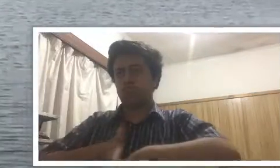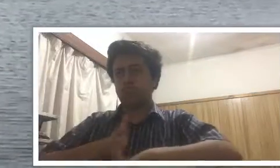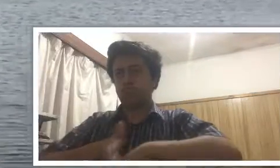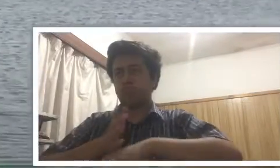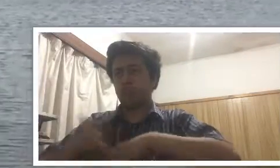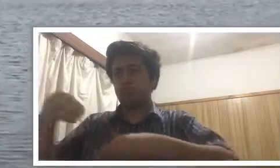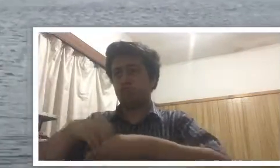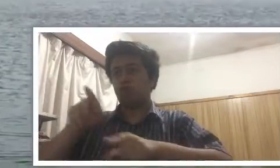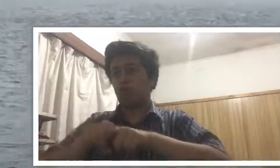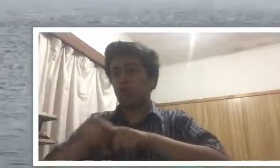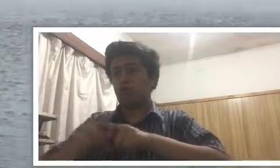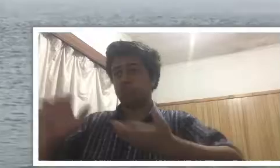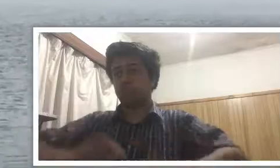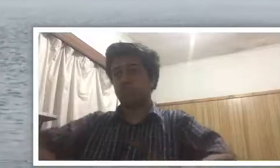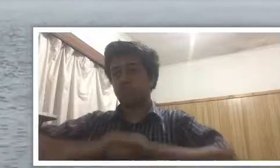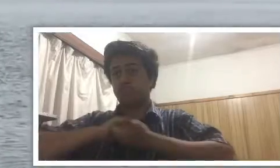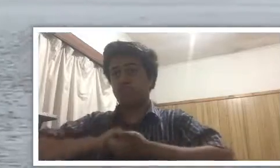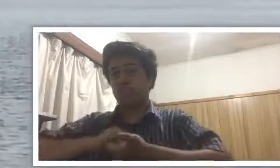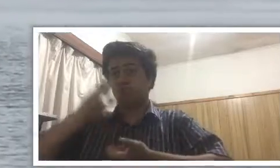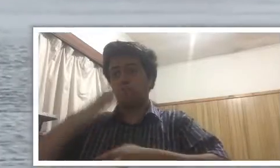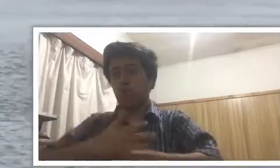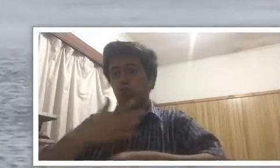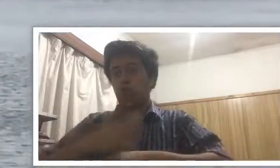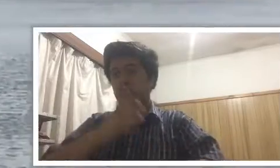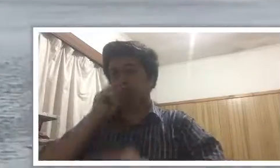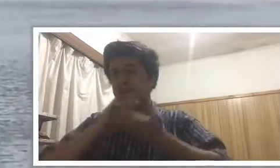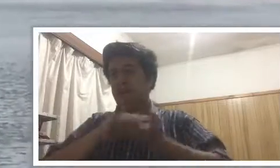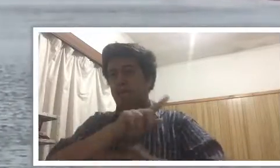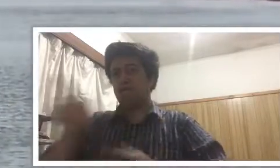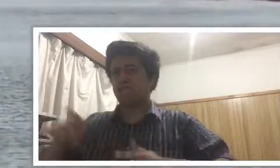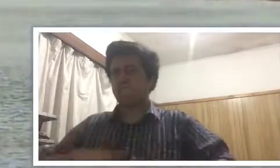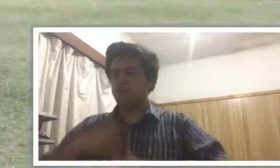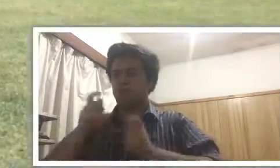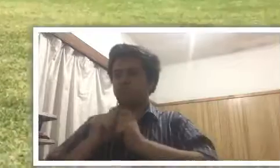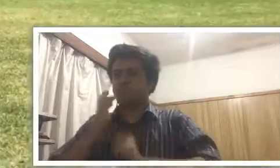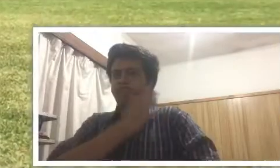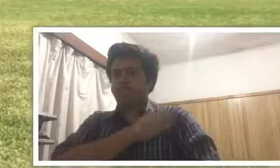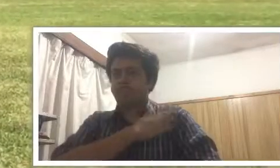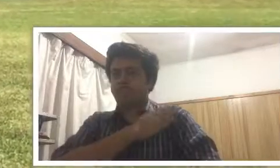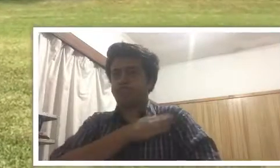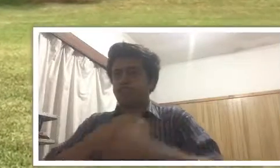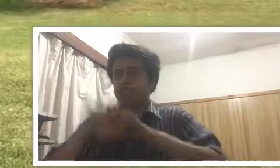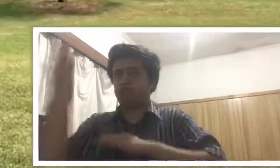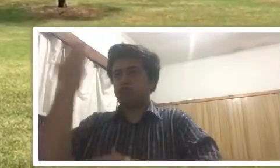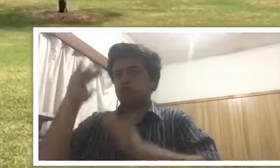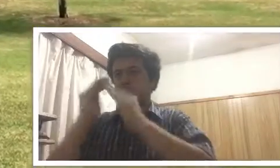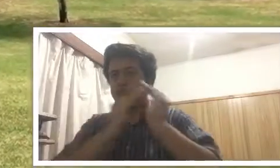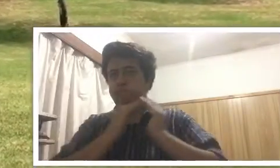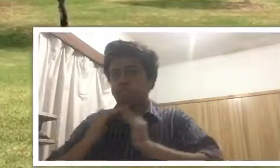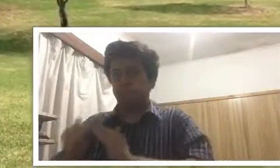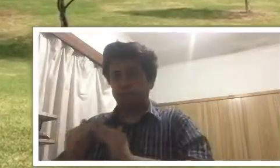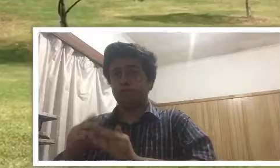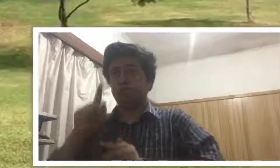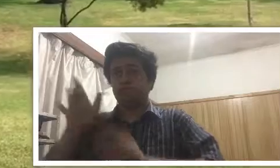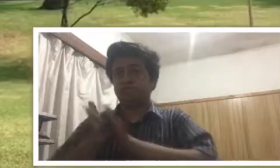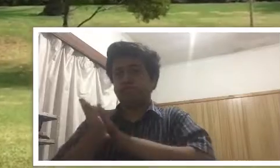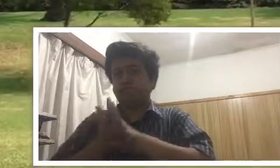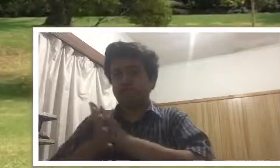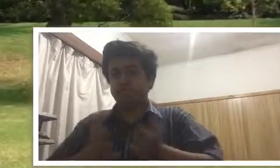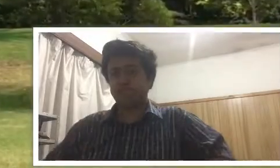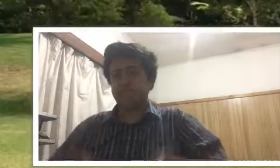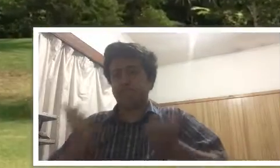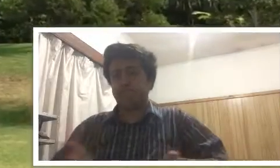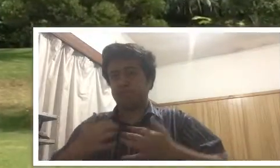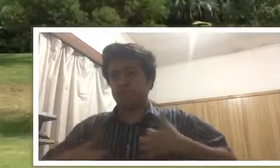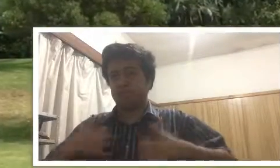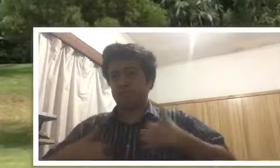learning goals. Also, assessment of learning, also known as summative assessment, is when teachers